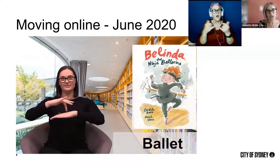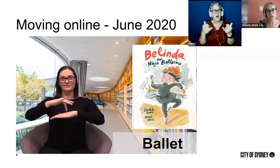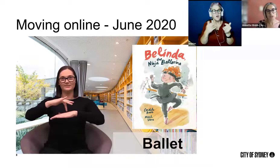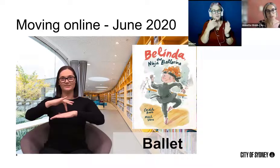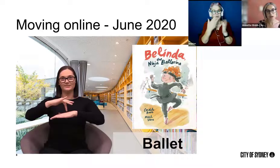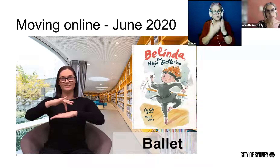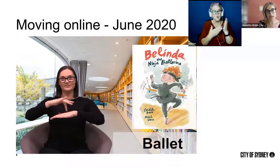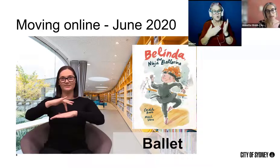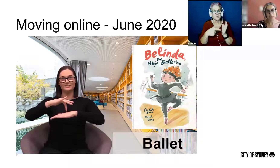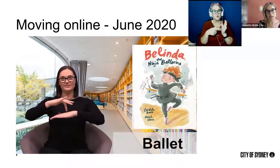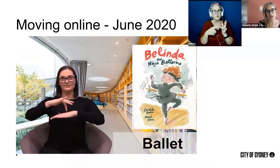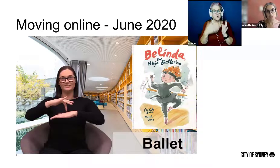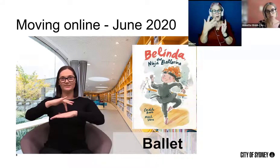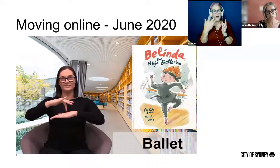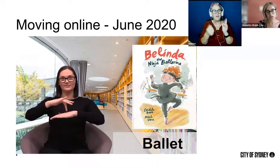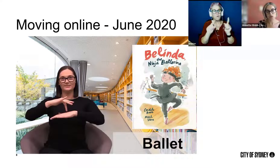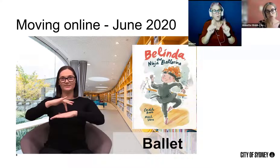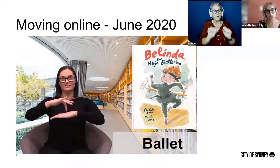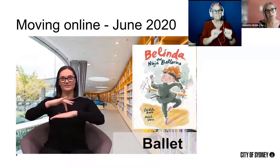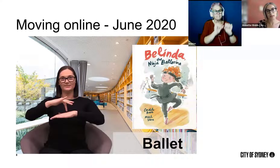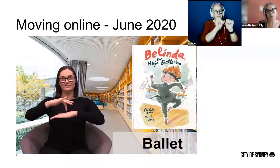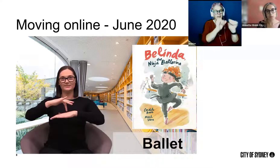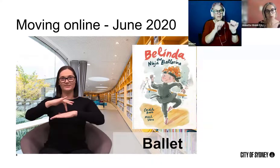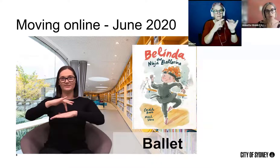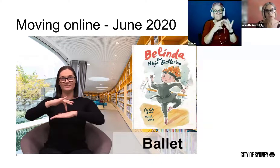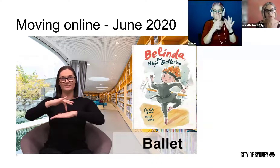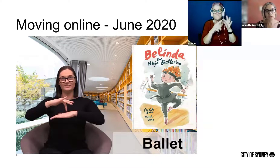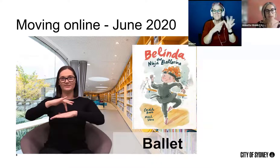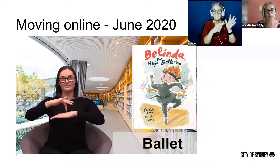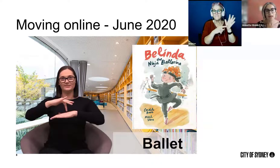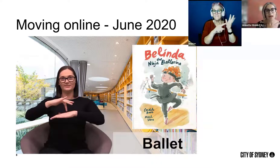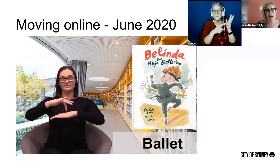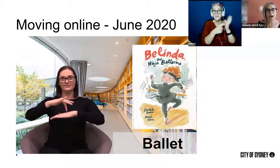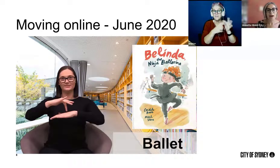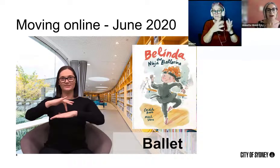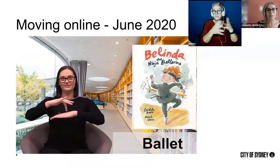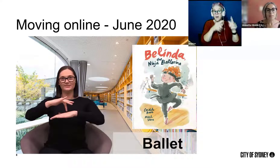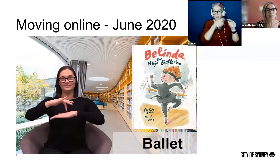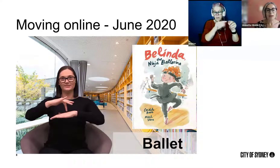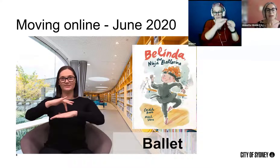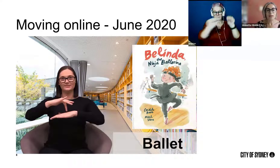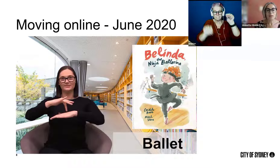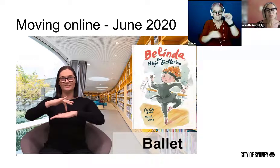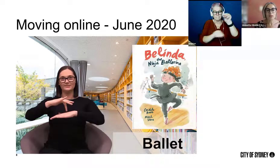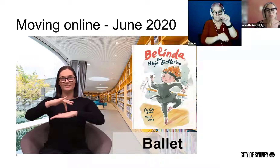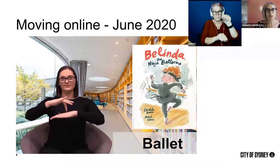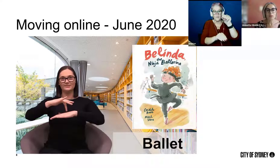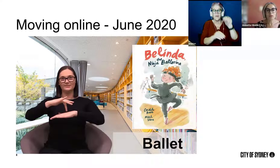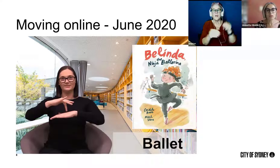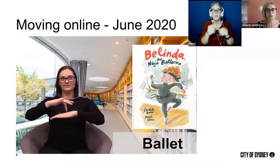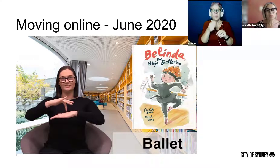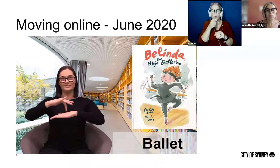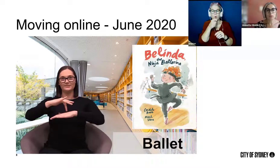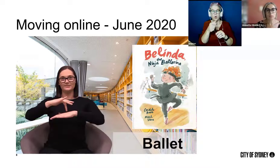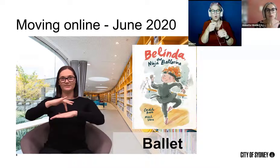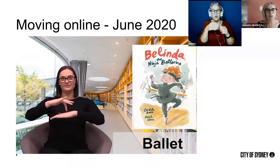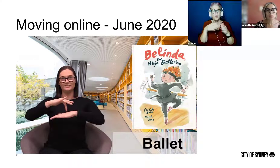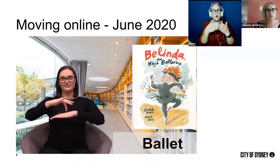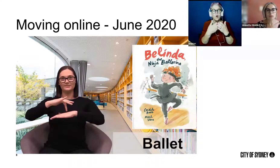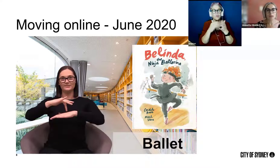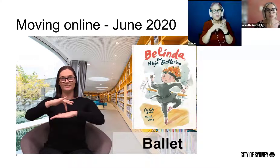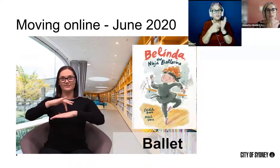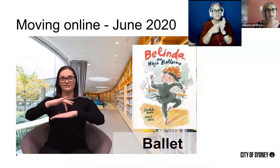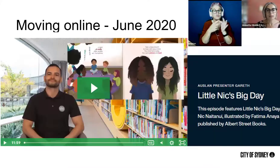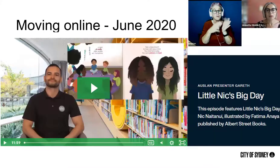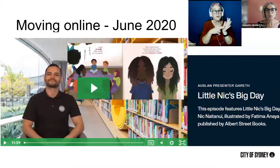the featured sign and English words supered at the bottom of the screen. And then we also, when we post